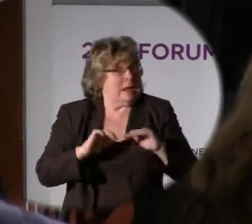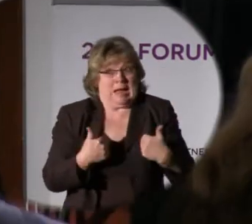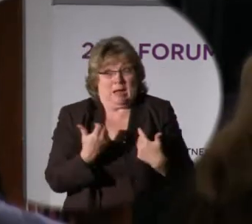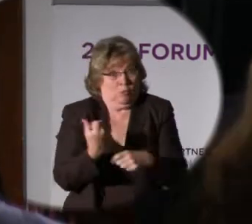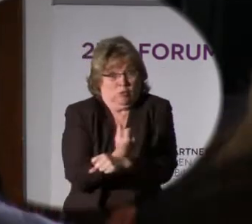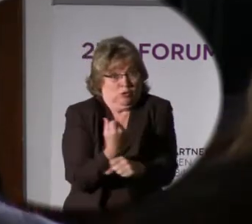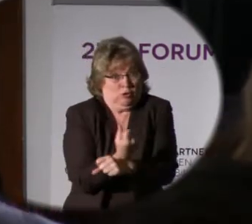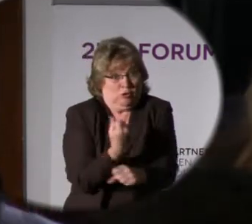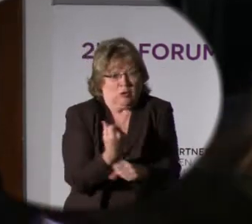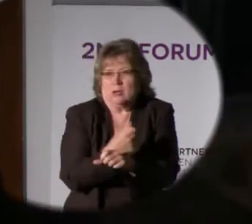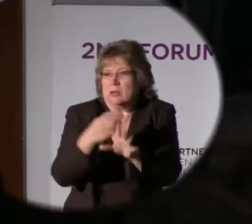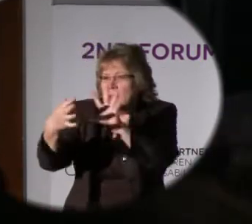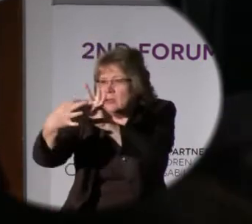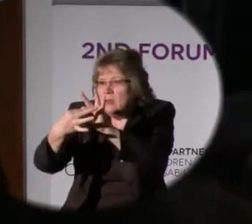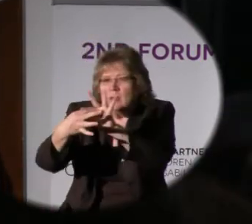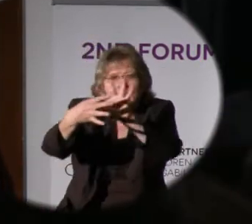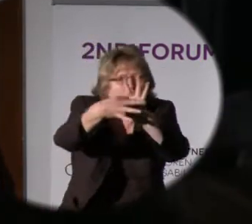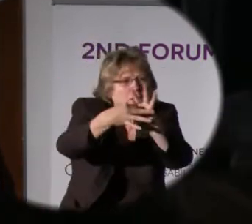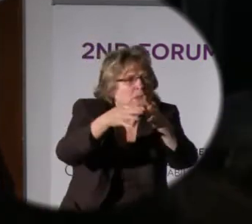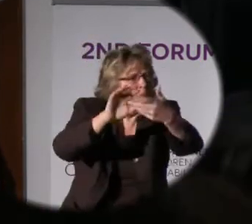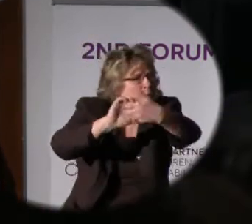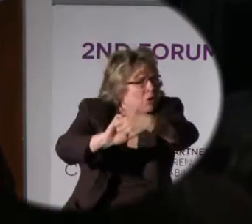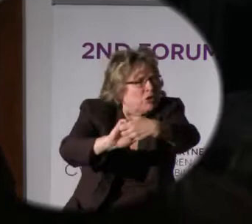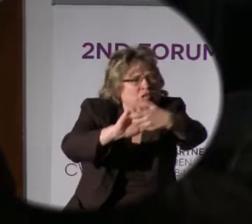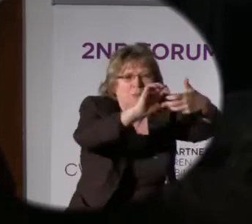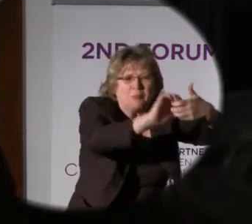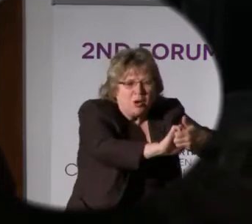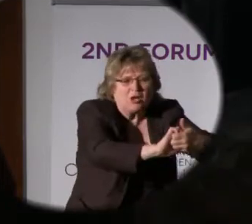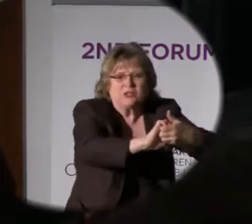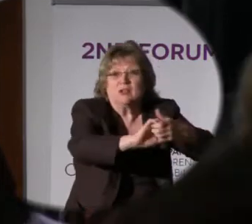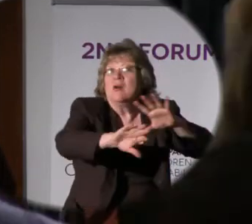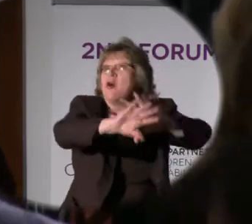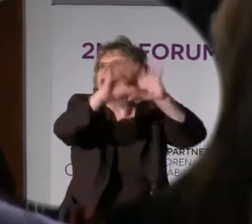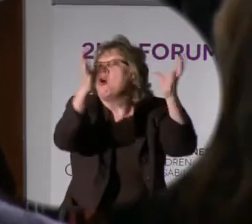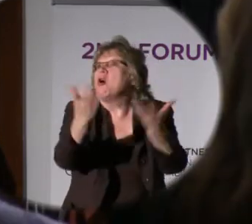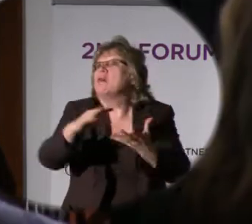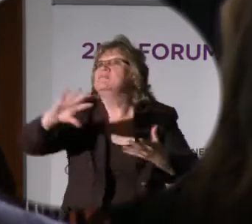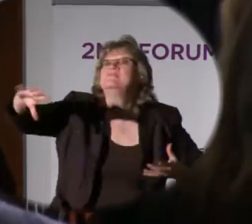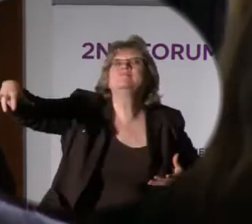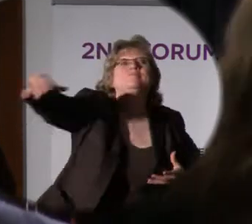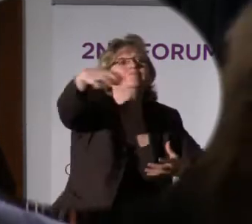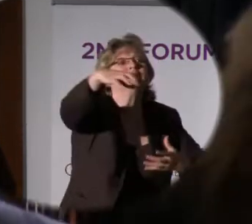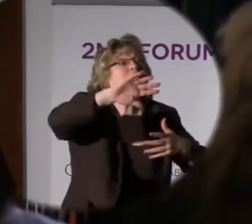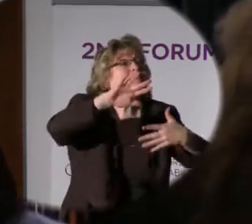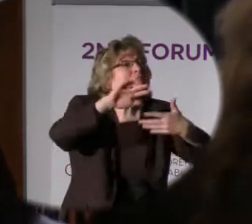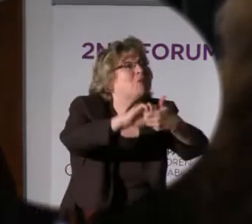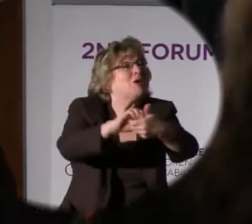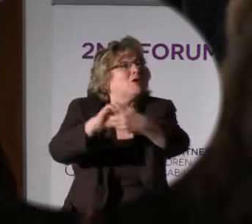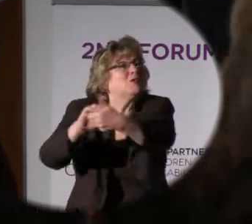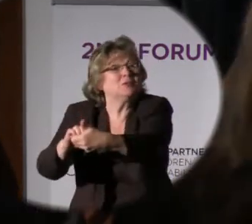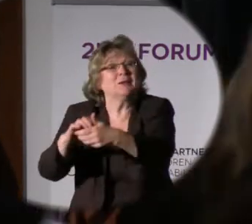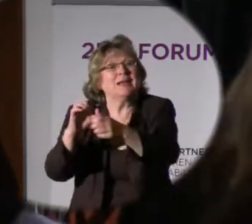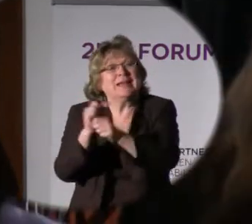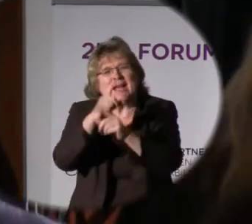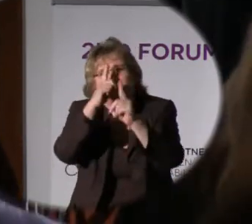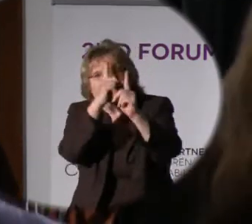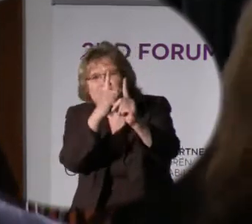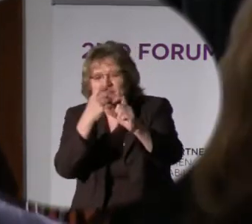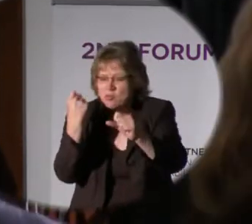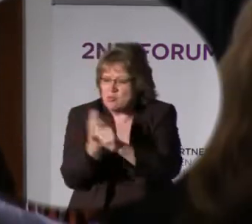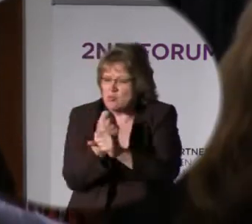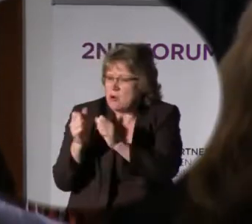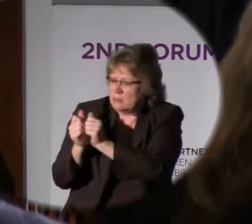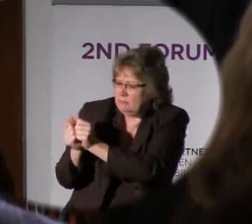bring all resources together and move together towards achieving of making the persons with disabilities